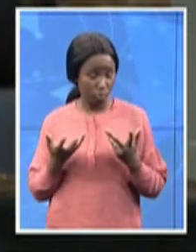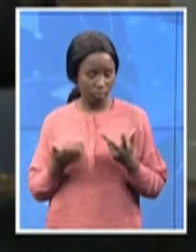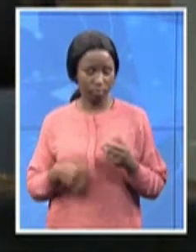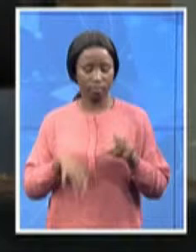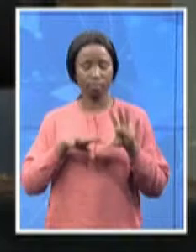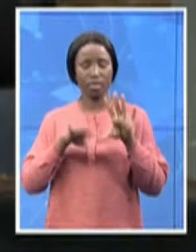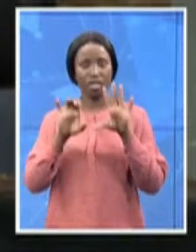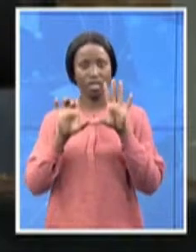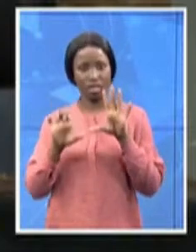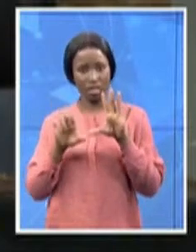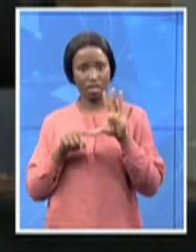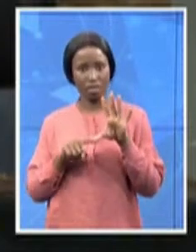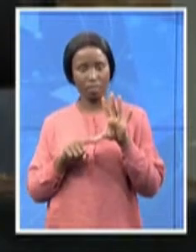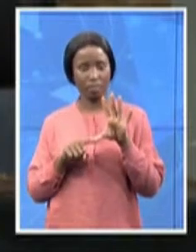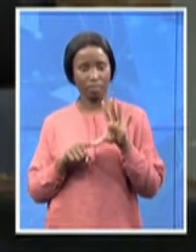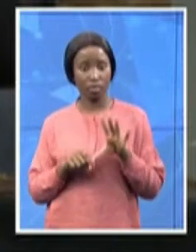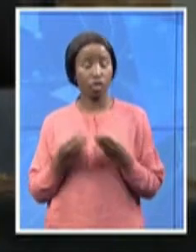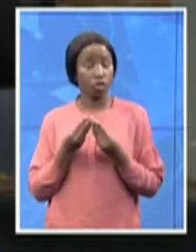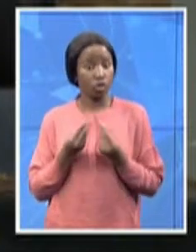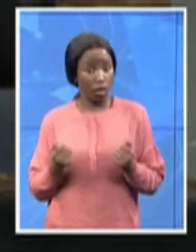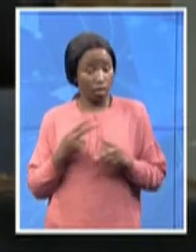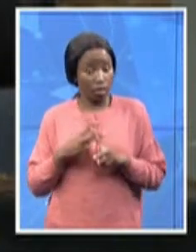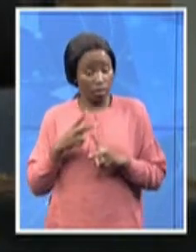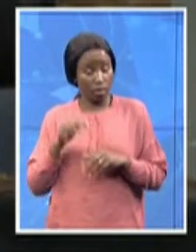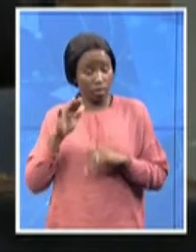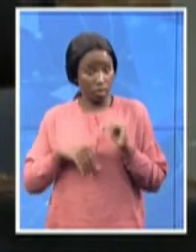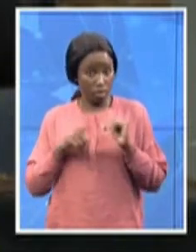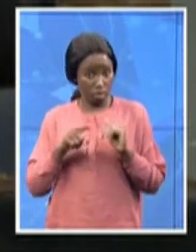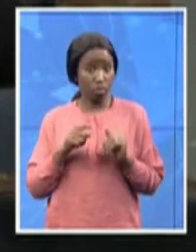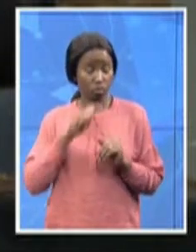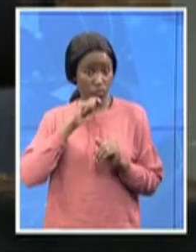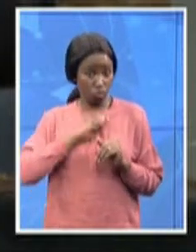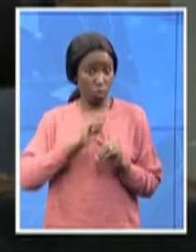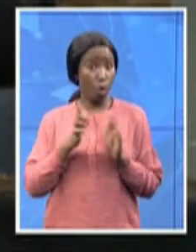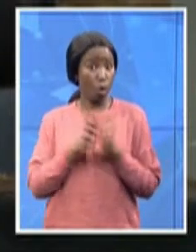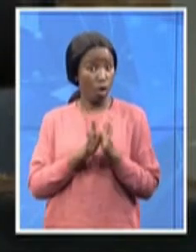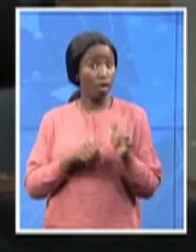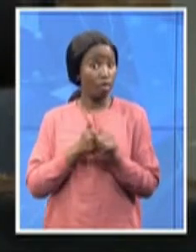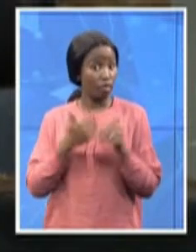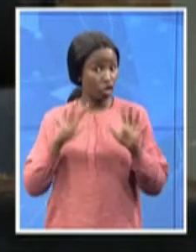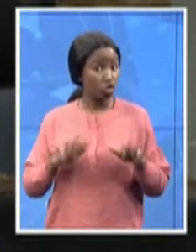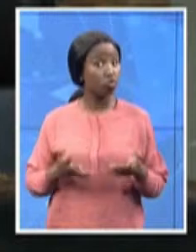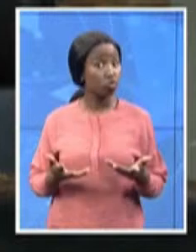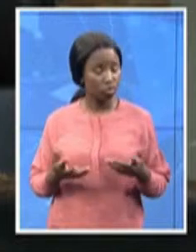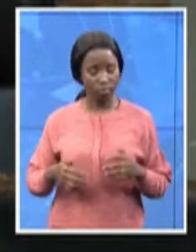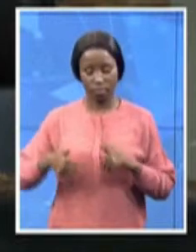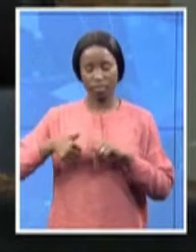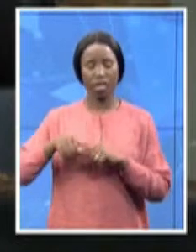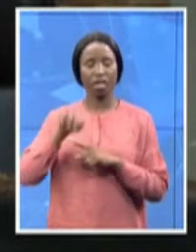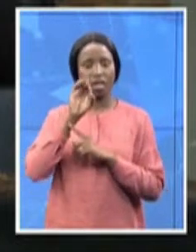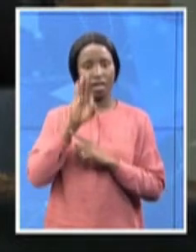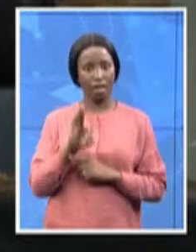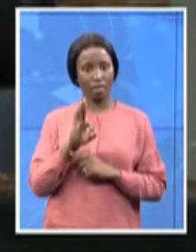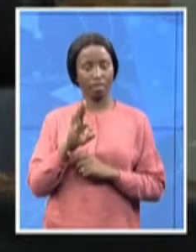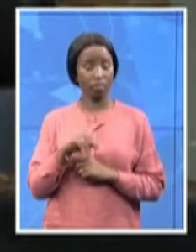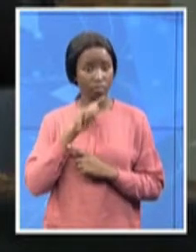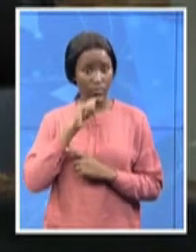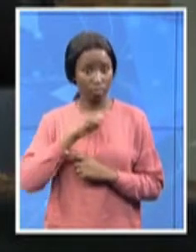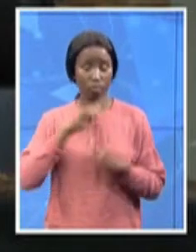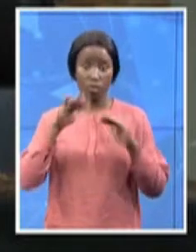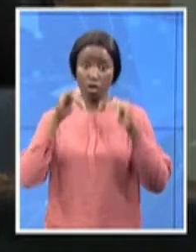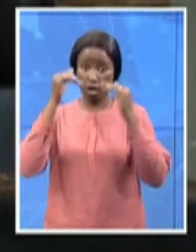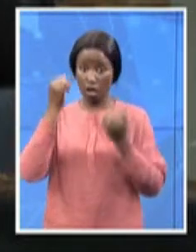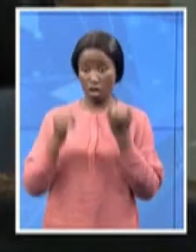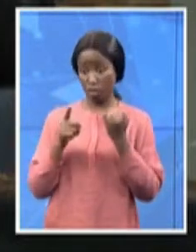were lawful, and F, whether the High Court rightly declined to adjudicate